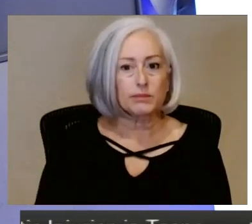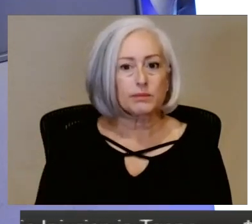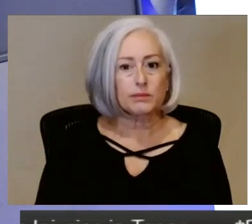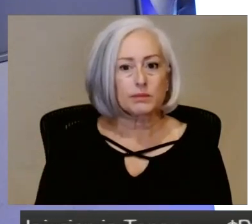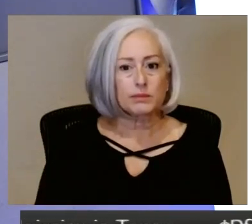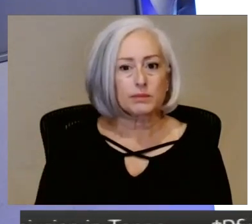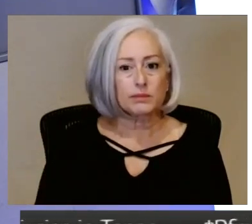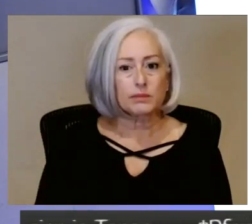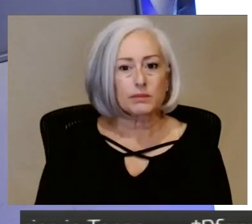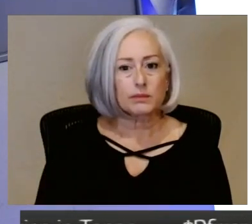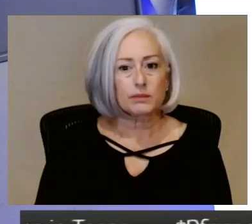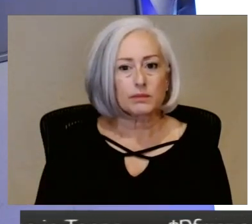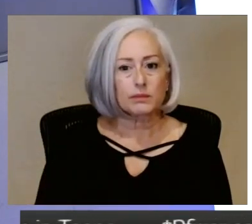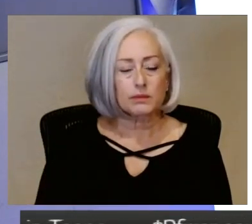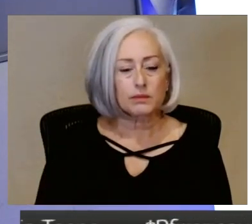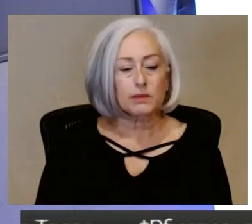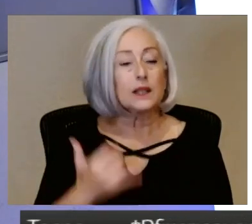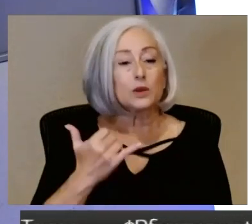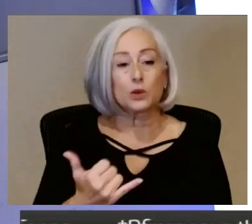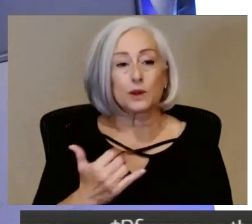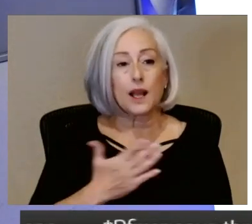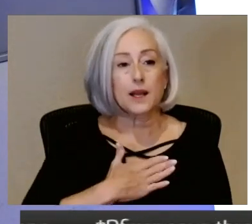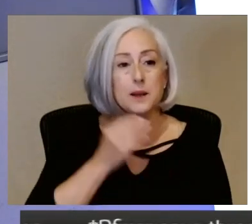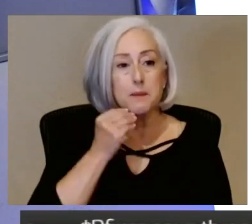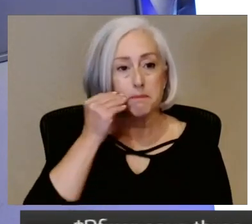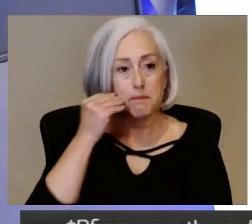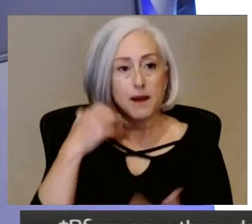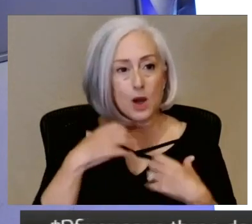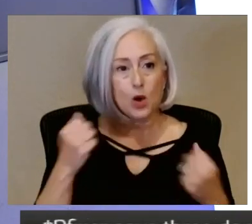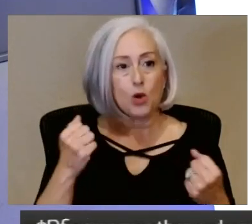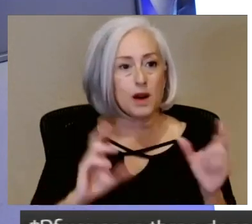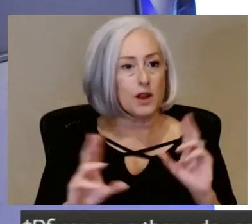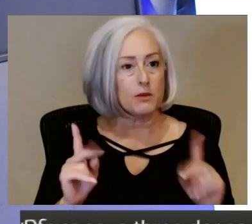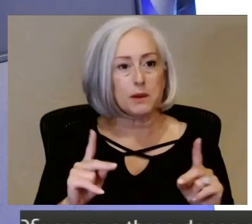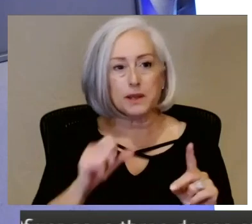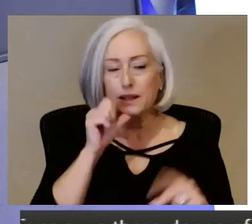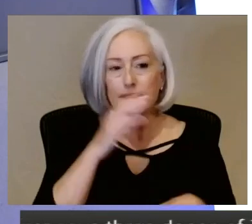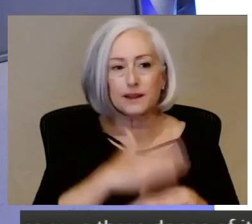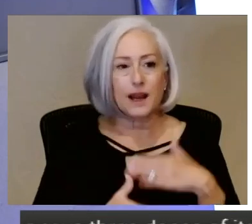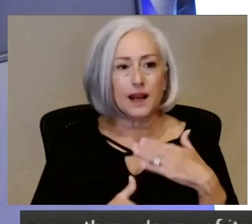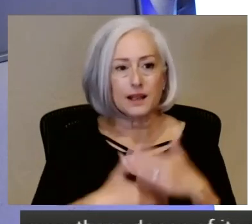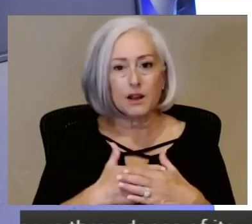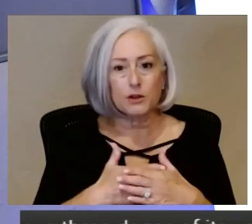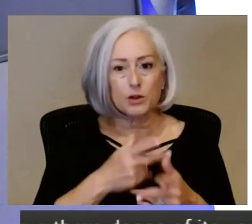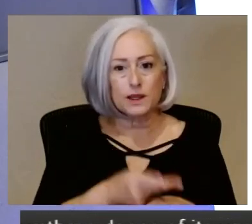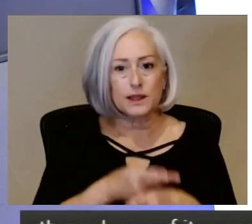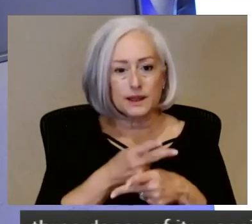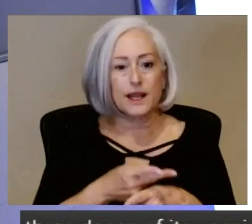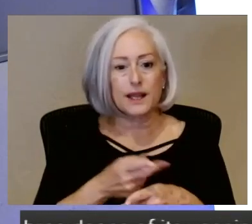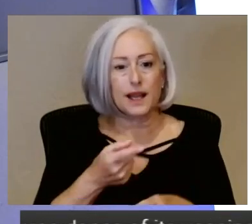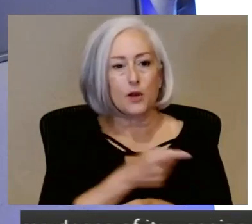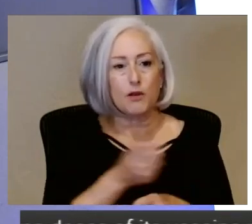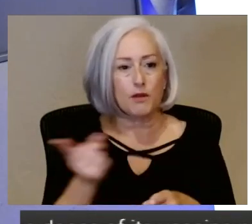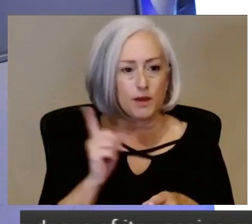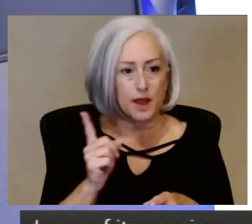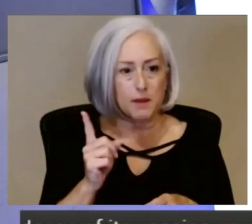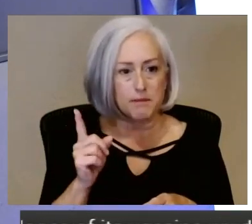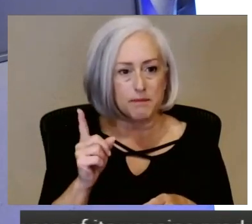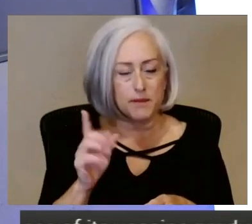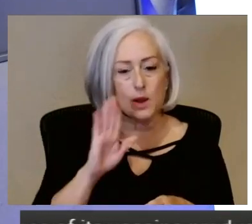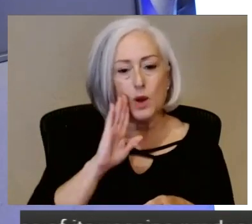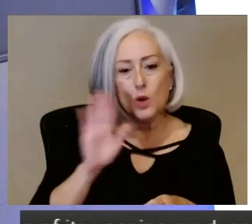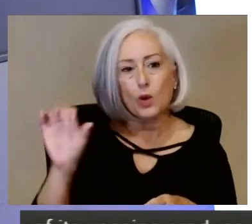Says that today my home health folks are not comfortable treating them. Are others experiencing